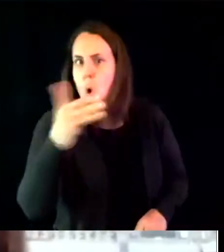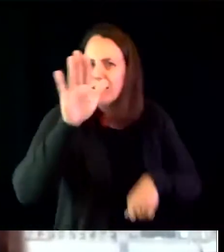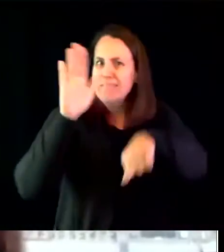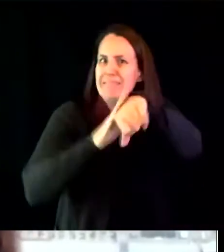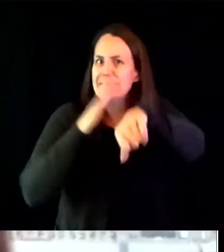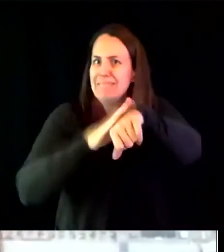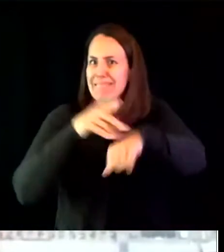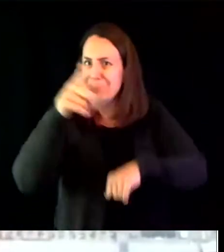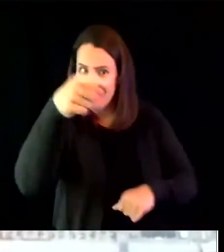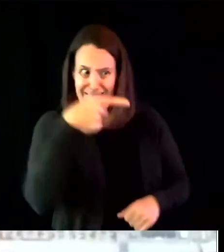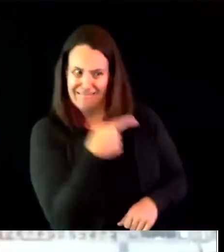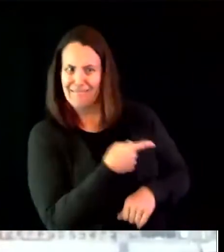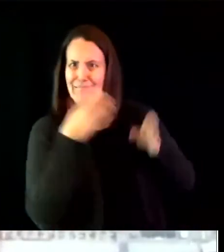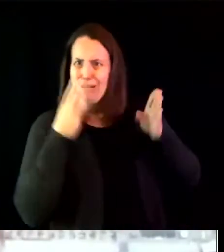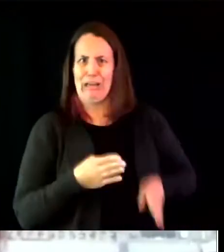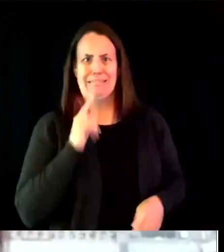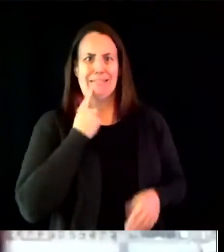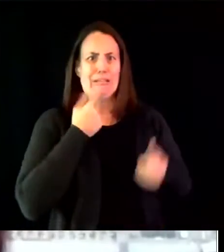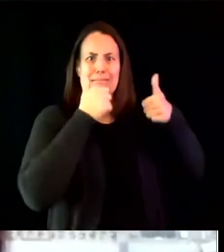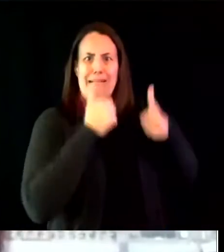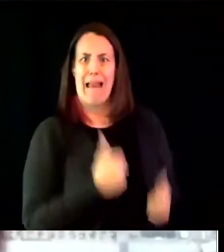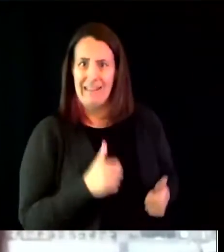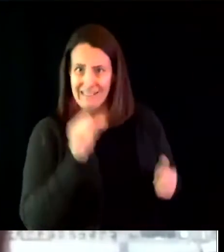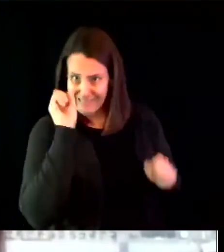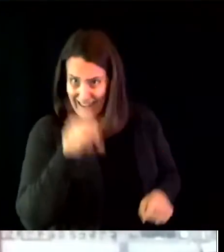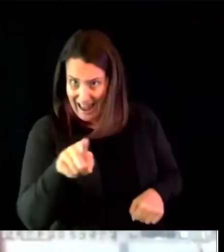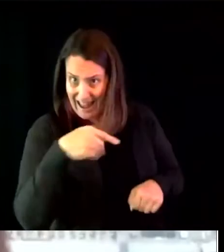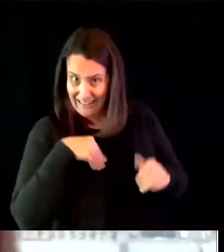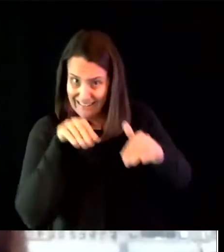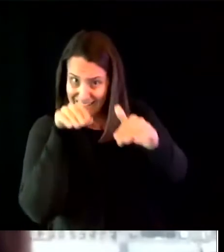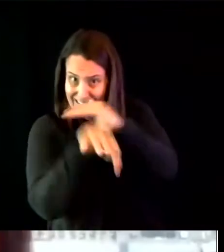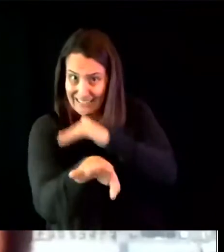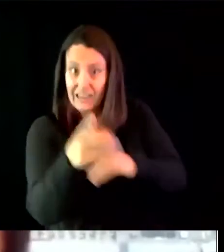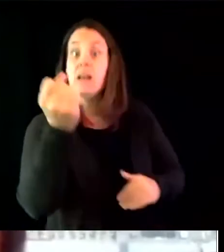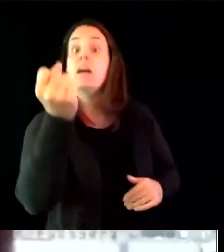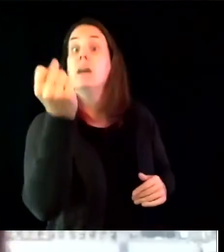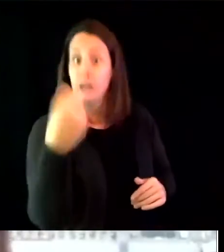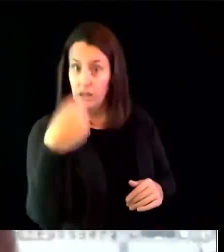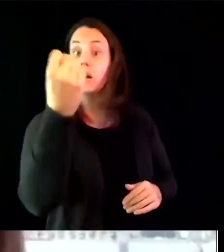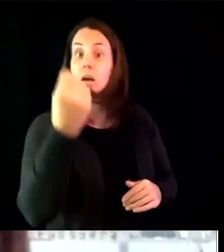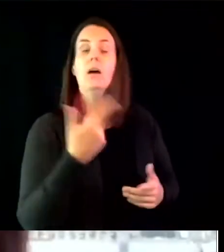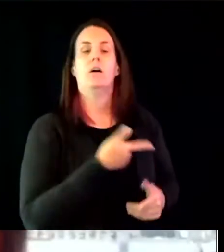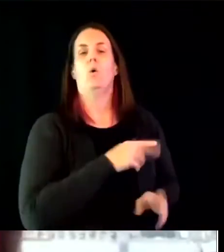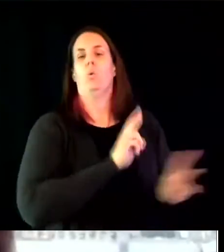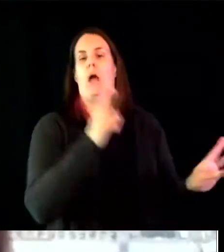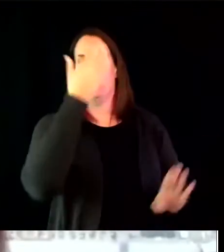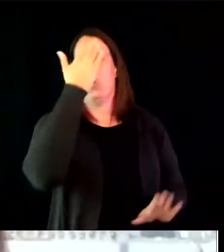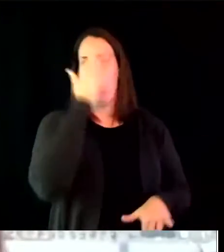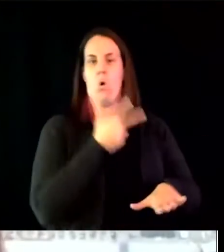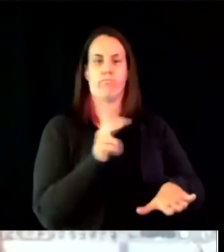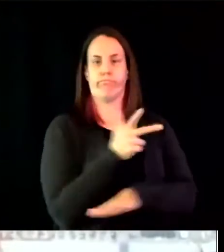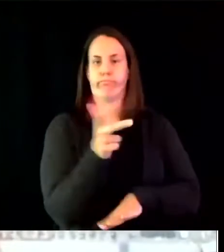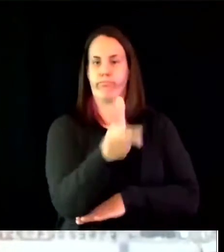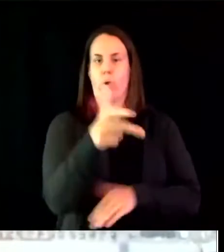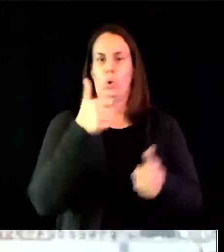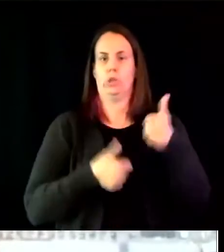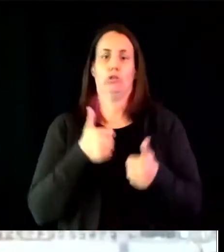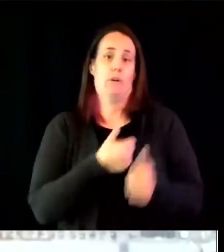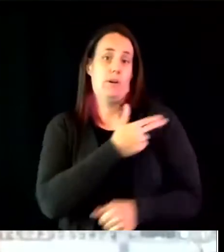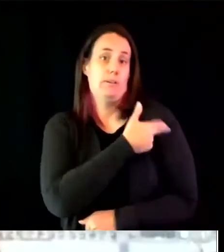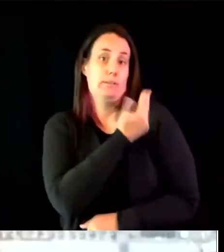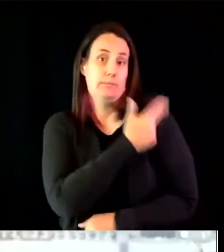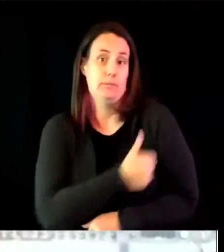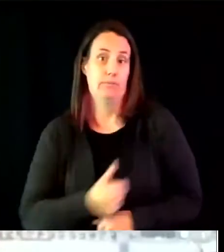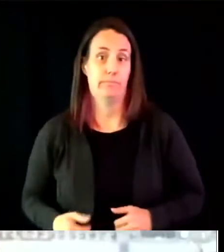them for transport. So our ALS team, our paramedics know exactly what hospital is available